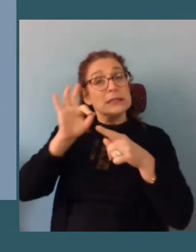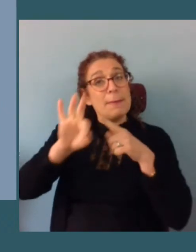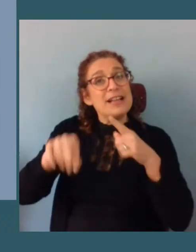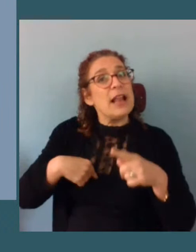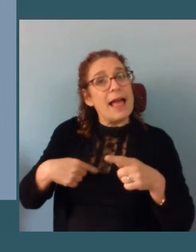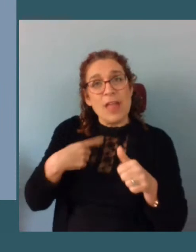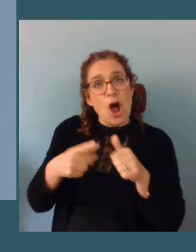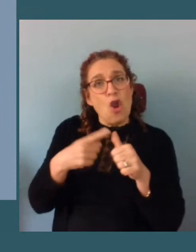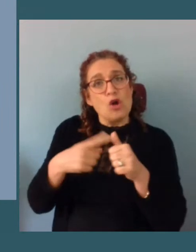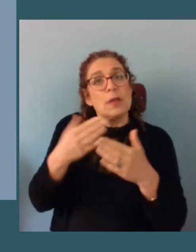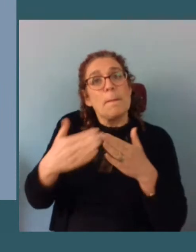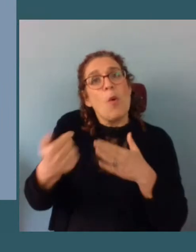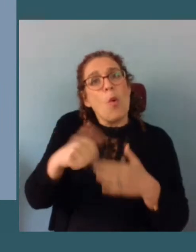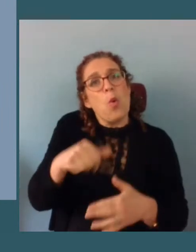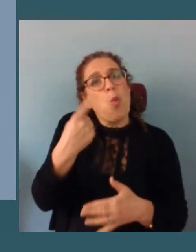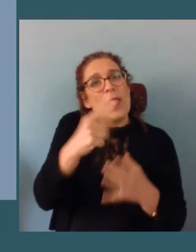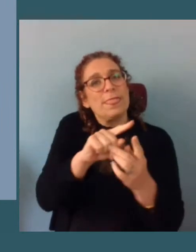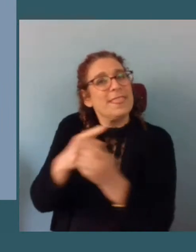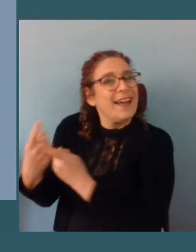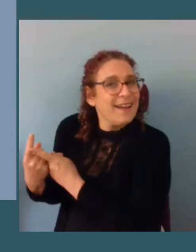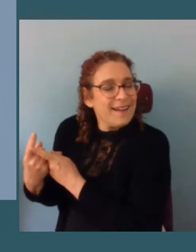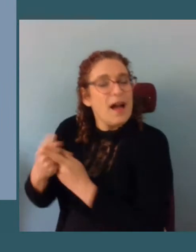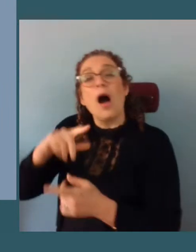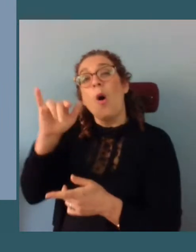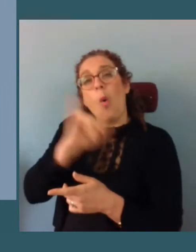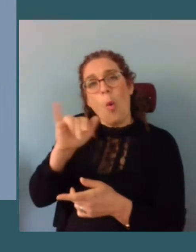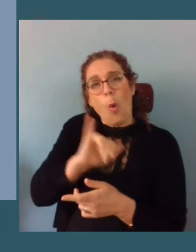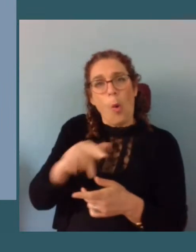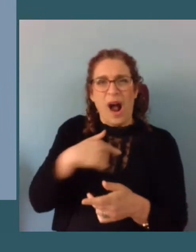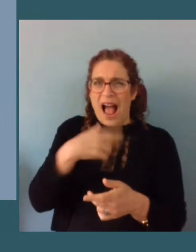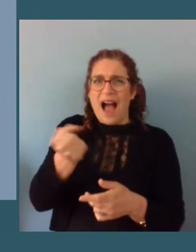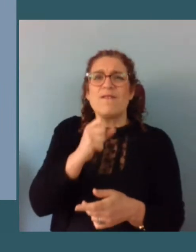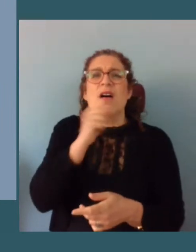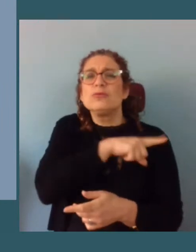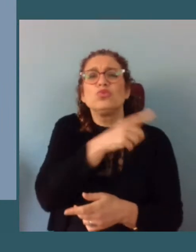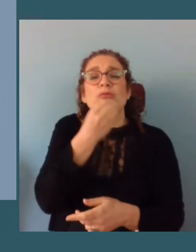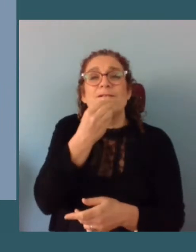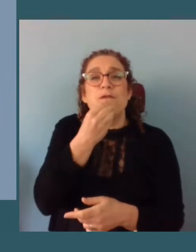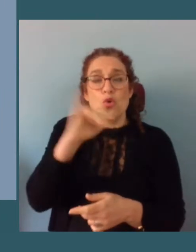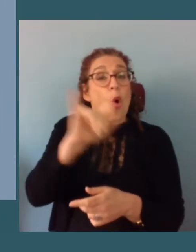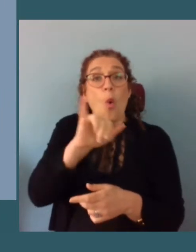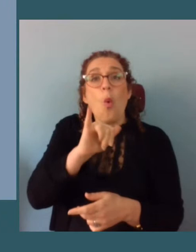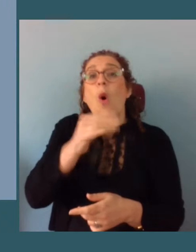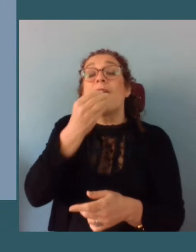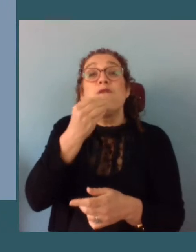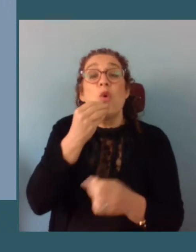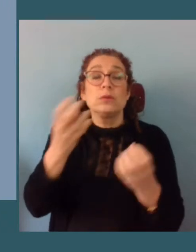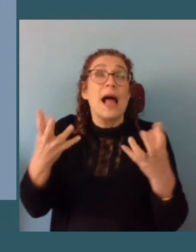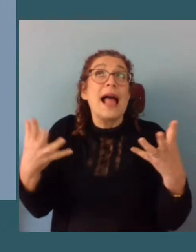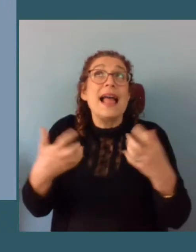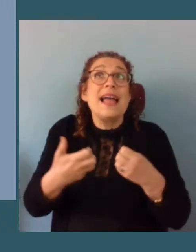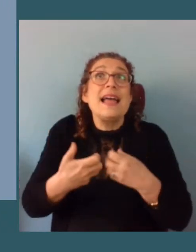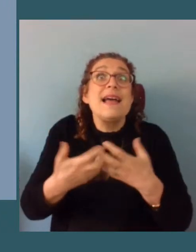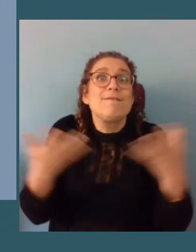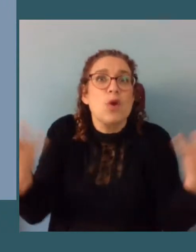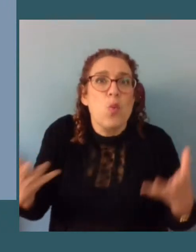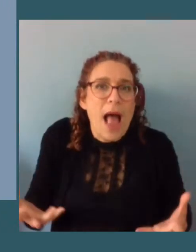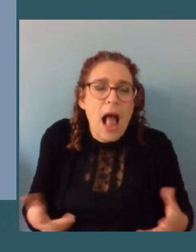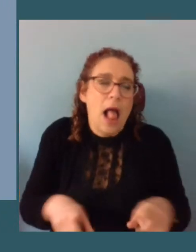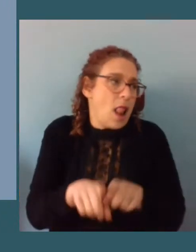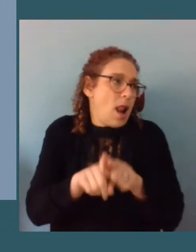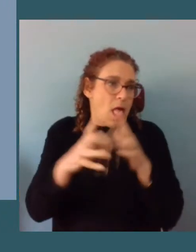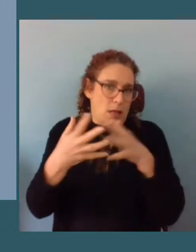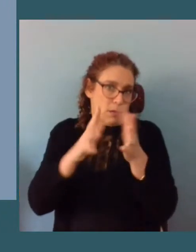child is allergic to ubiquitous foods such as wheat, so where foods which we see in lots of